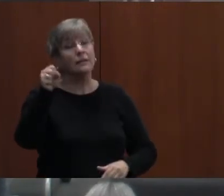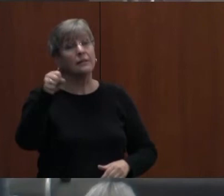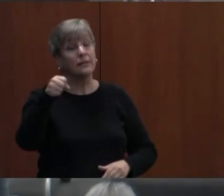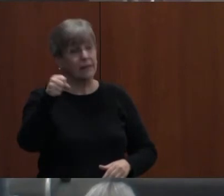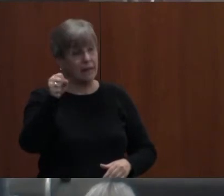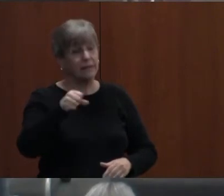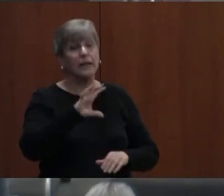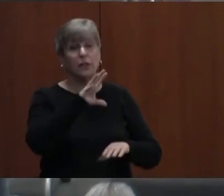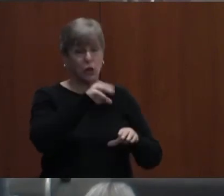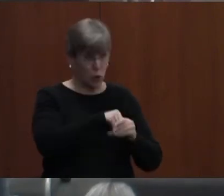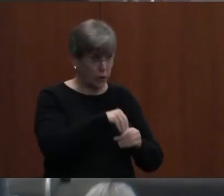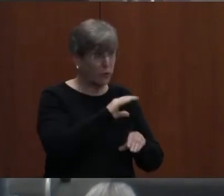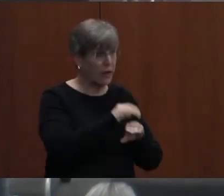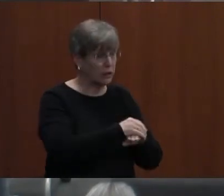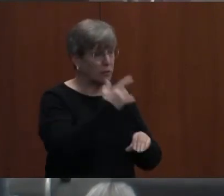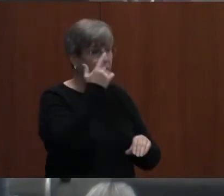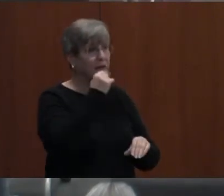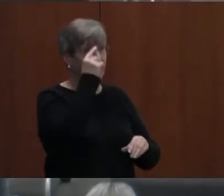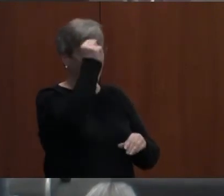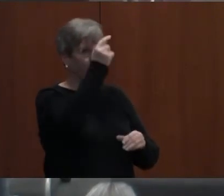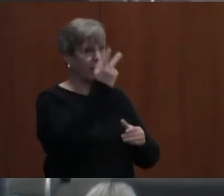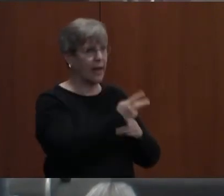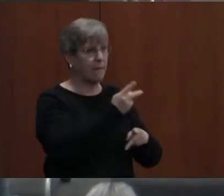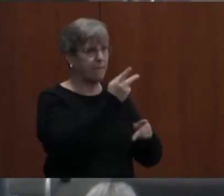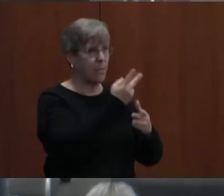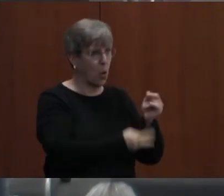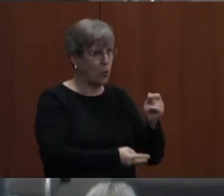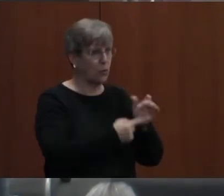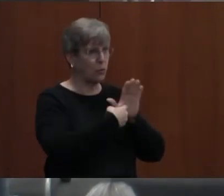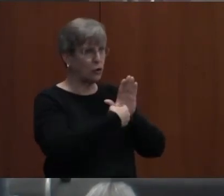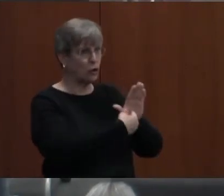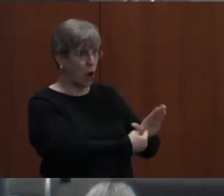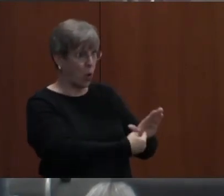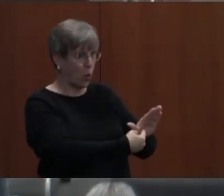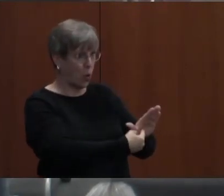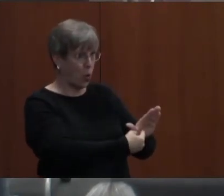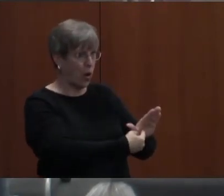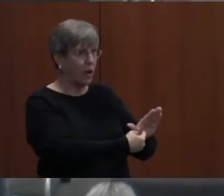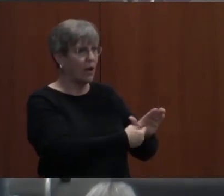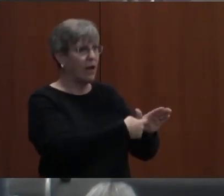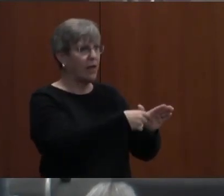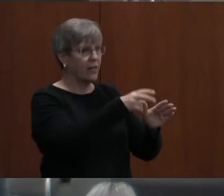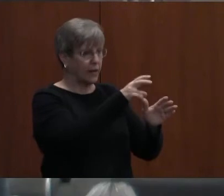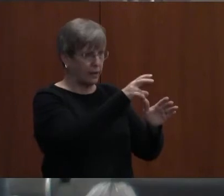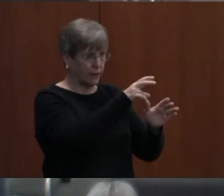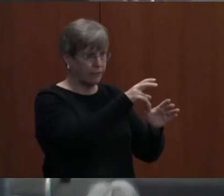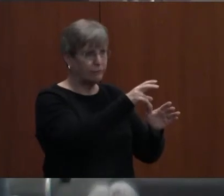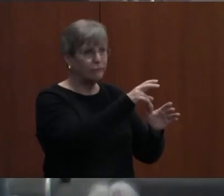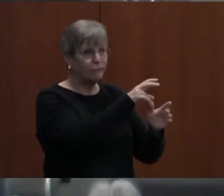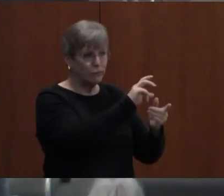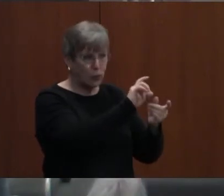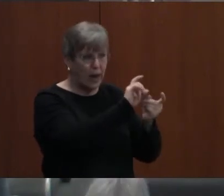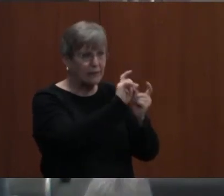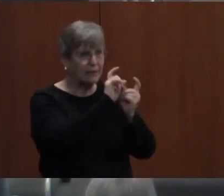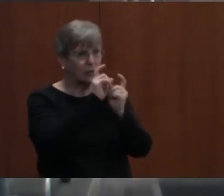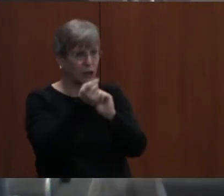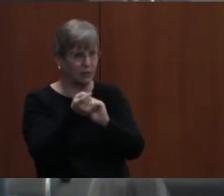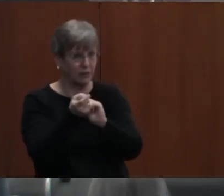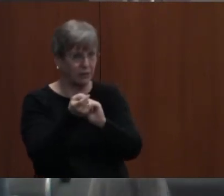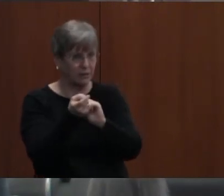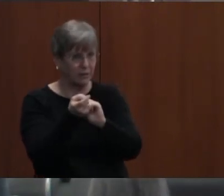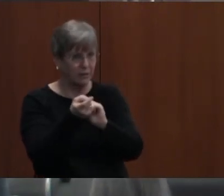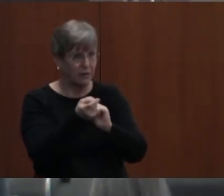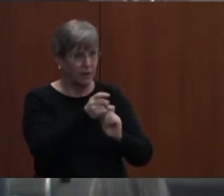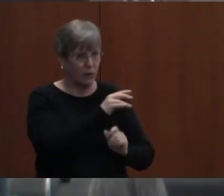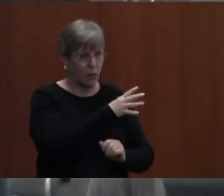because in theory, they kept both to just sort of show the transition, that it was a 4 and 5 to PARC for some